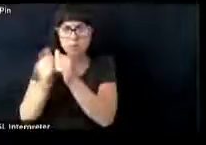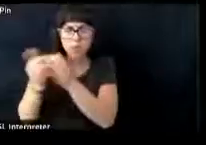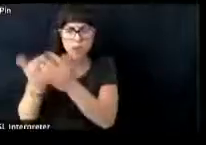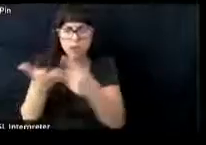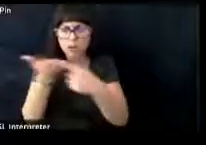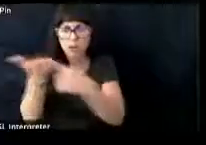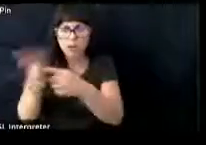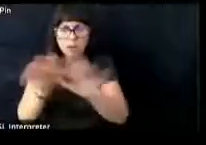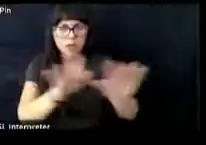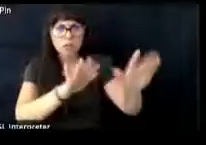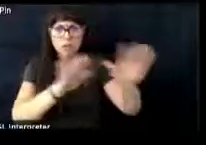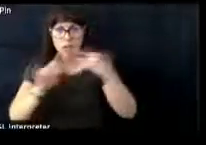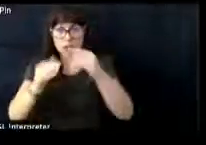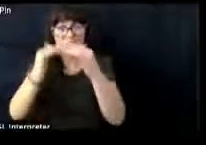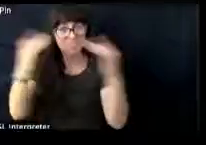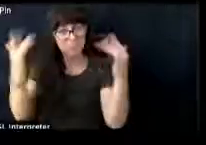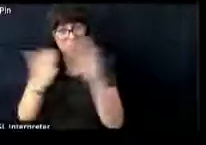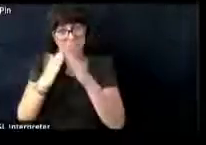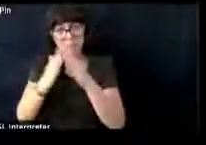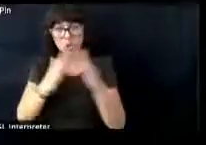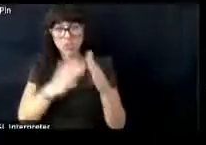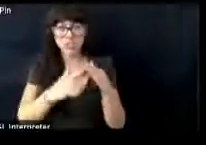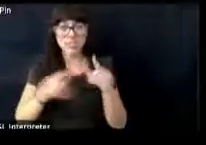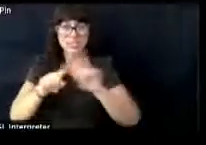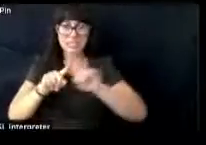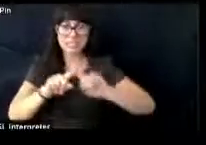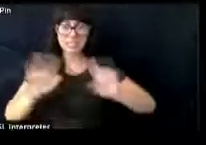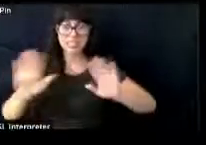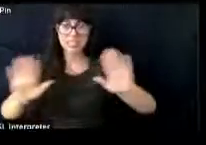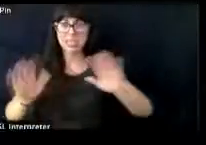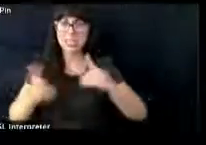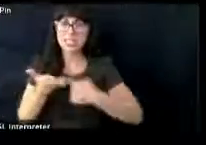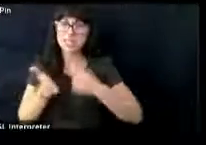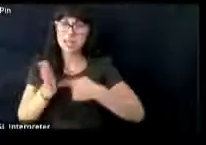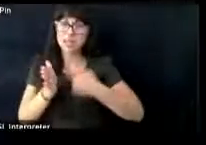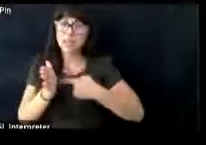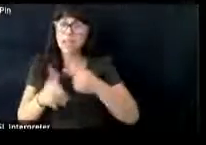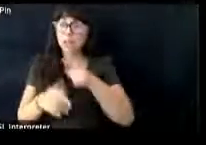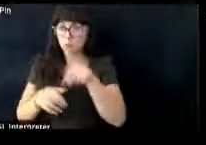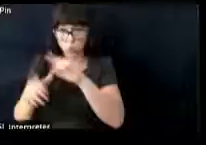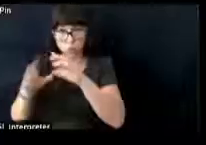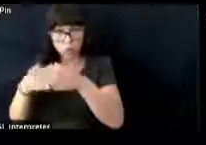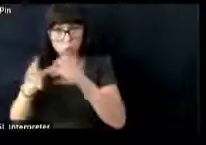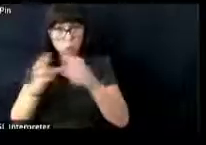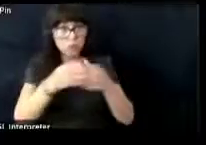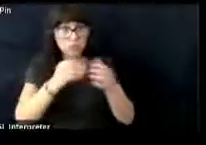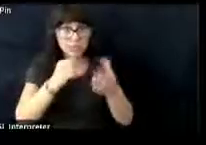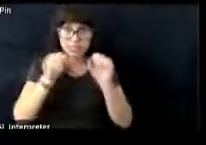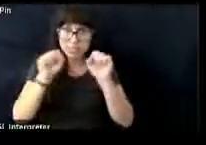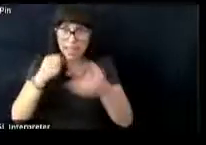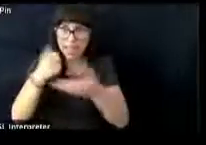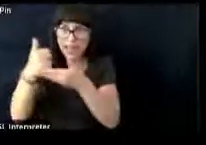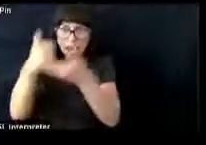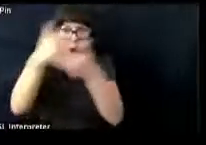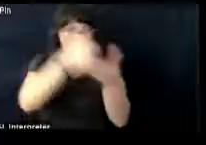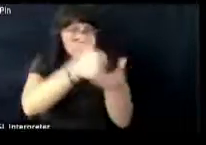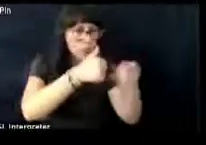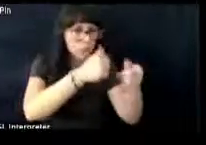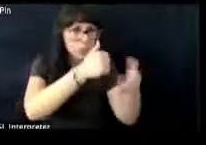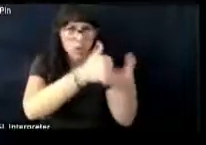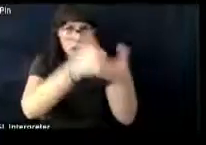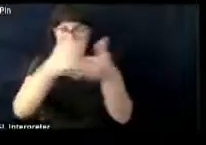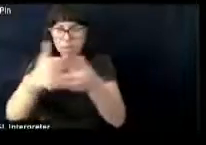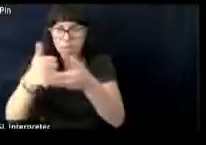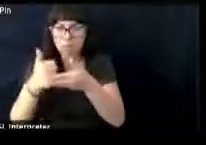some very diverse neighborhoods, and sometimes these groups can be real bridges between different communities in and of